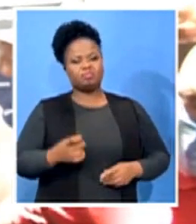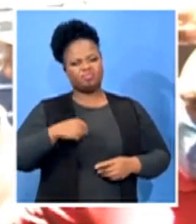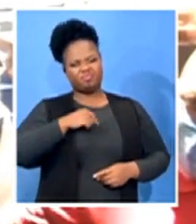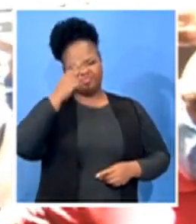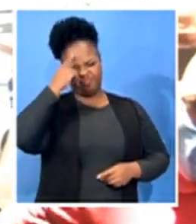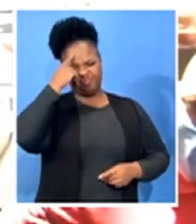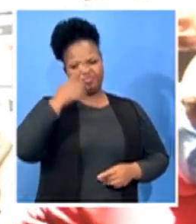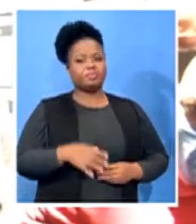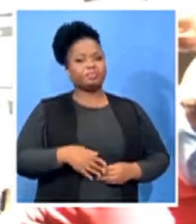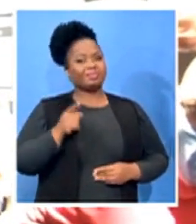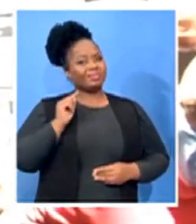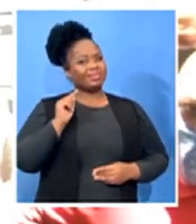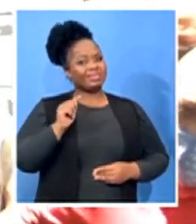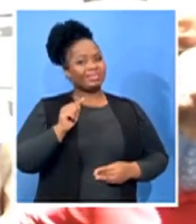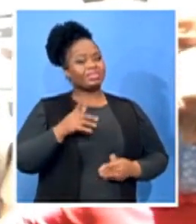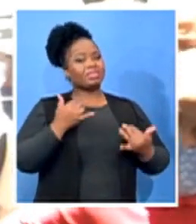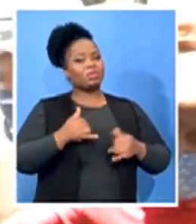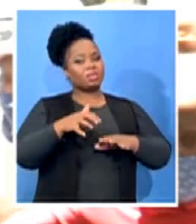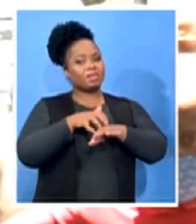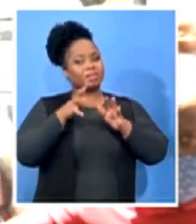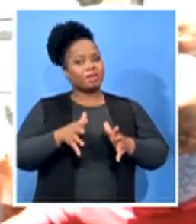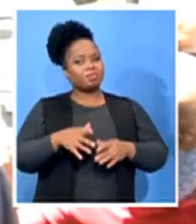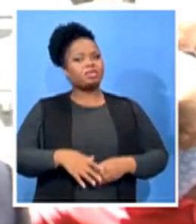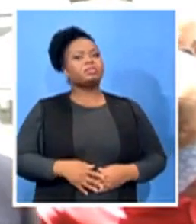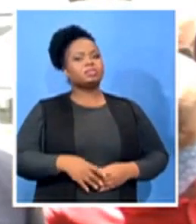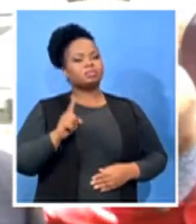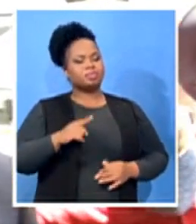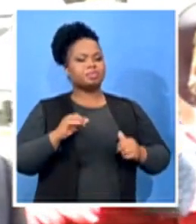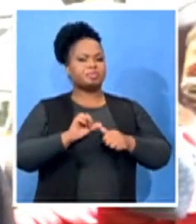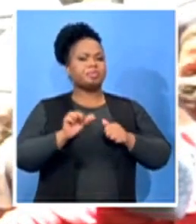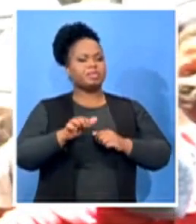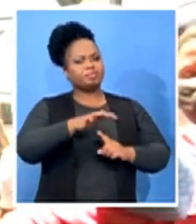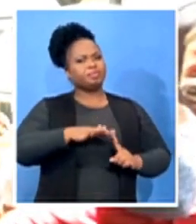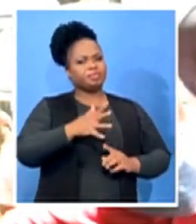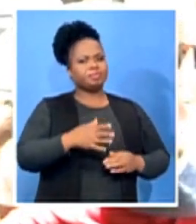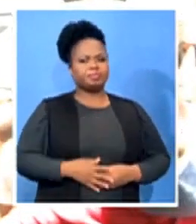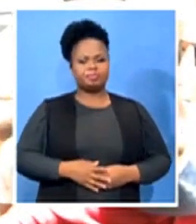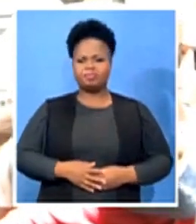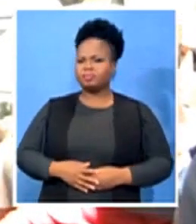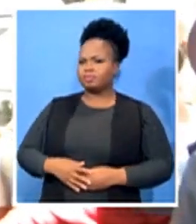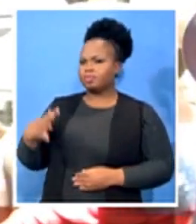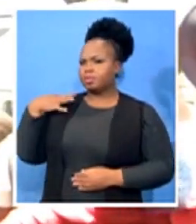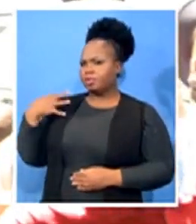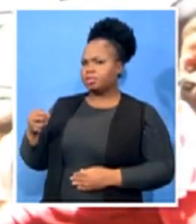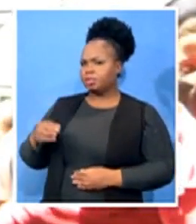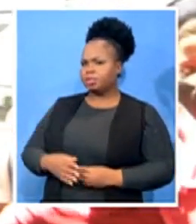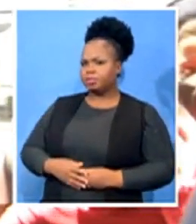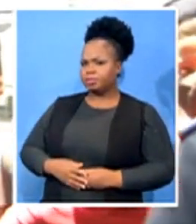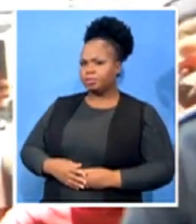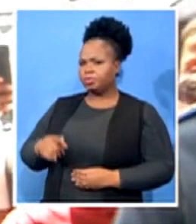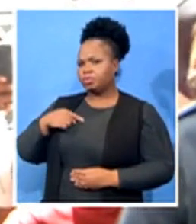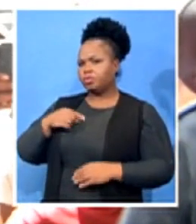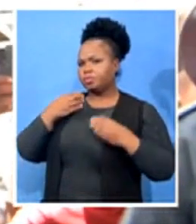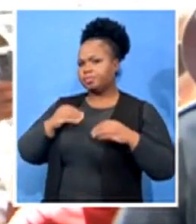with the farmers have created a much better conditions. Now, Minister, what will be your message to businesses? I heard you earlier on